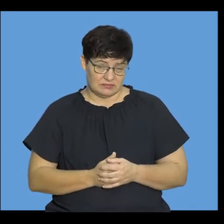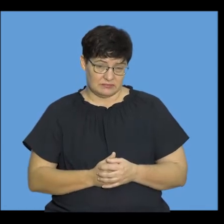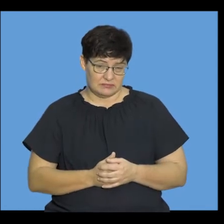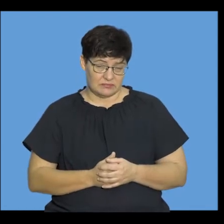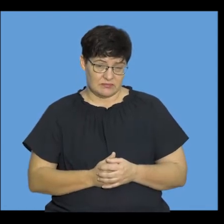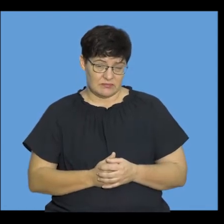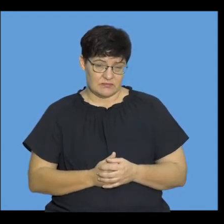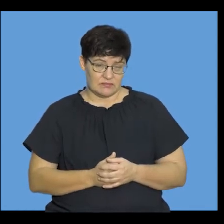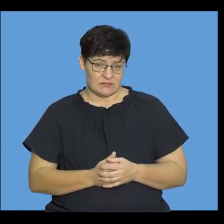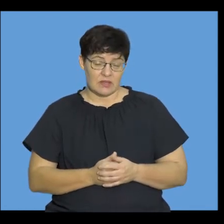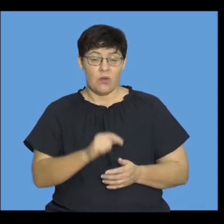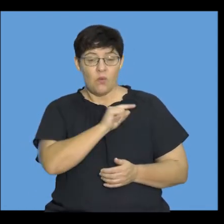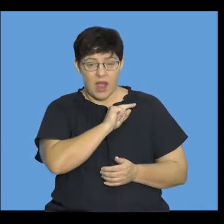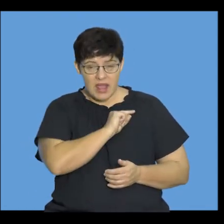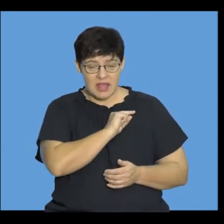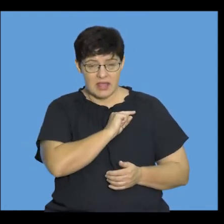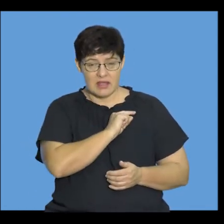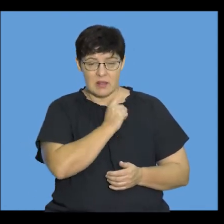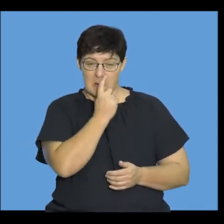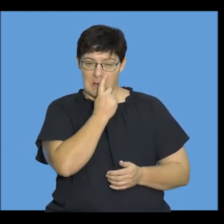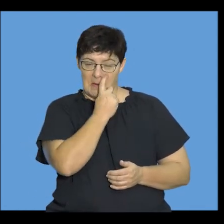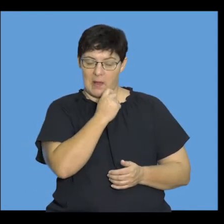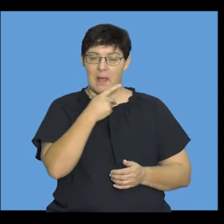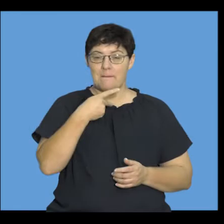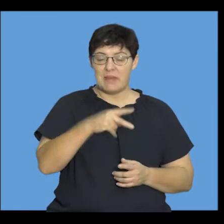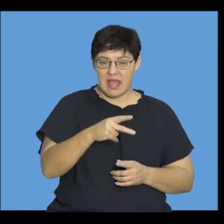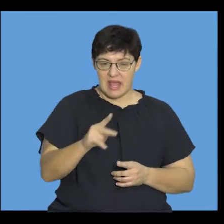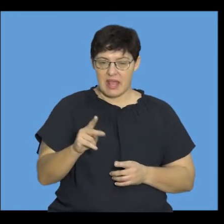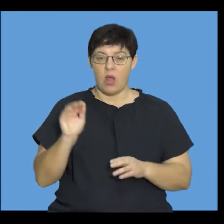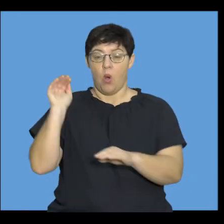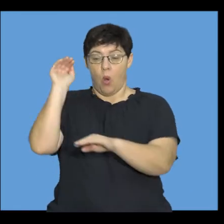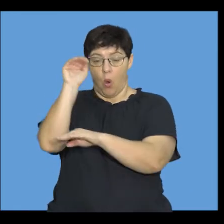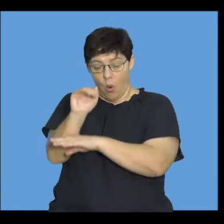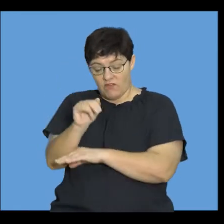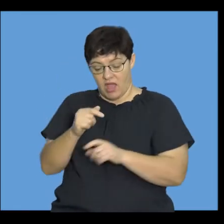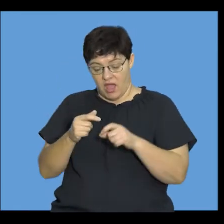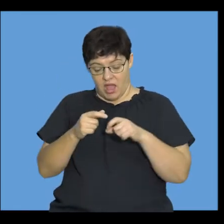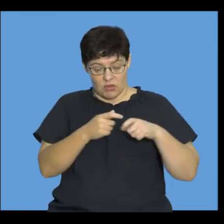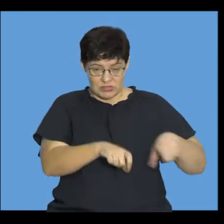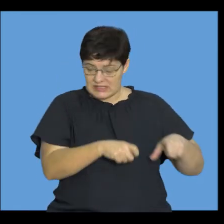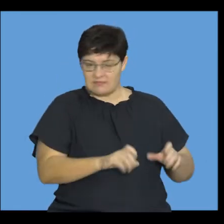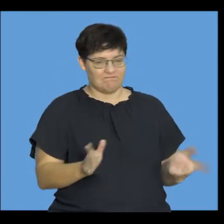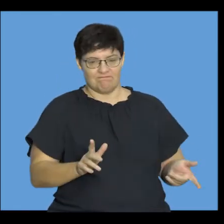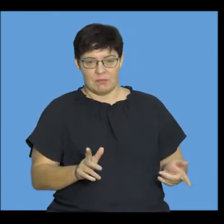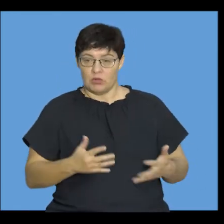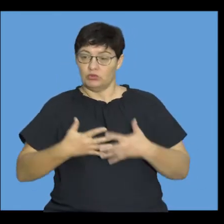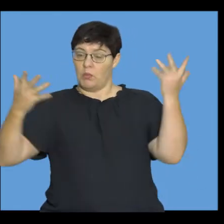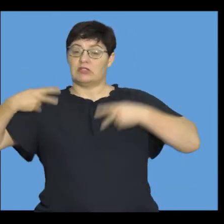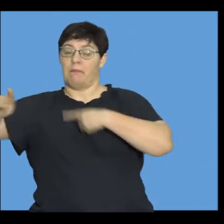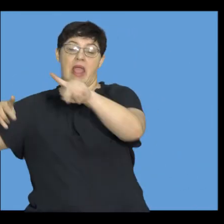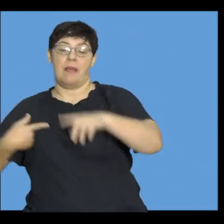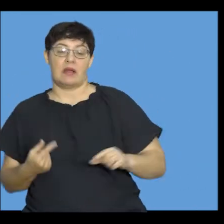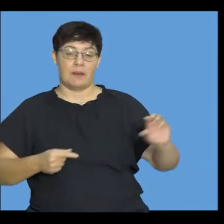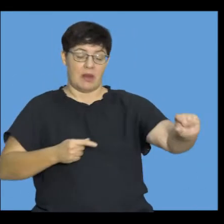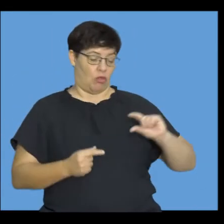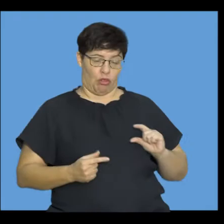Remember, you're looking at payments should not exceed your receipts. Very important. And